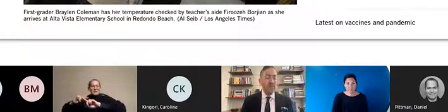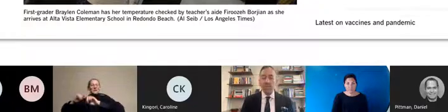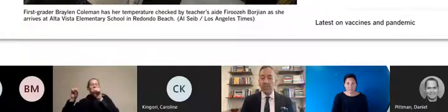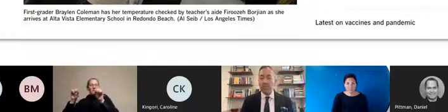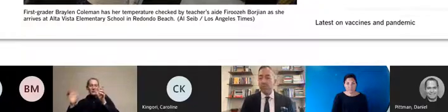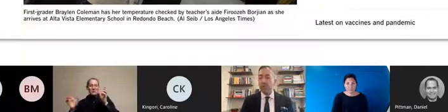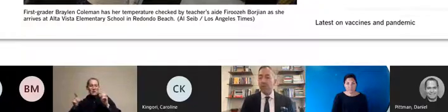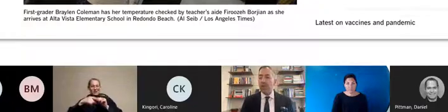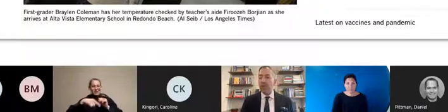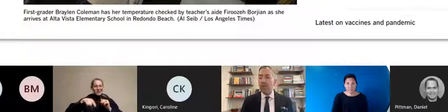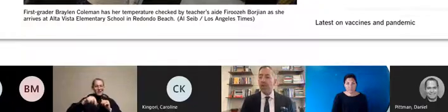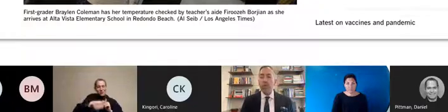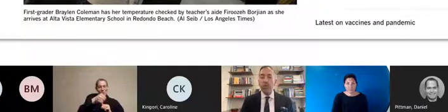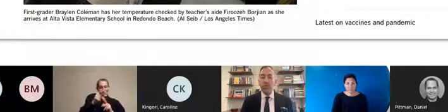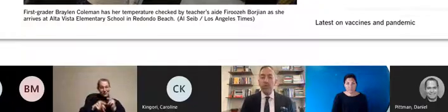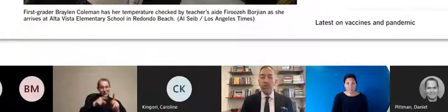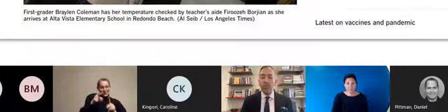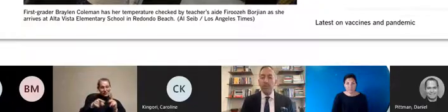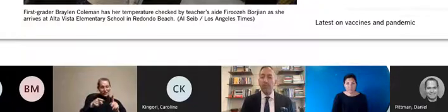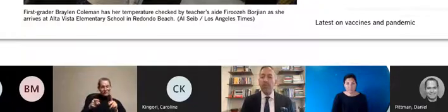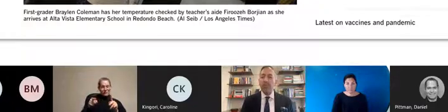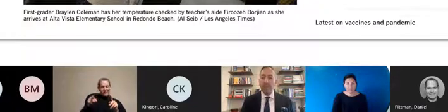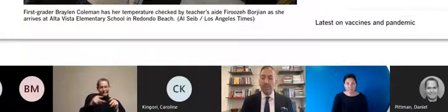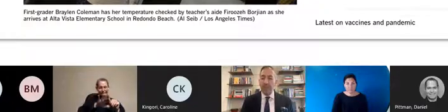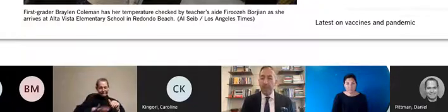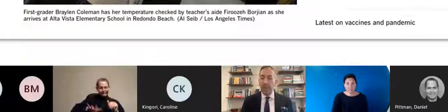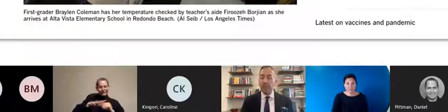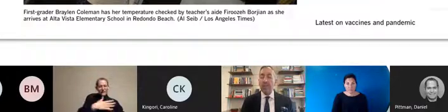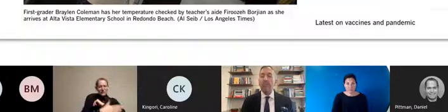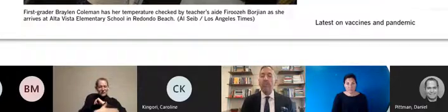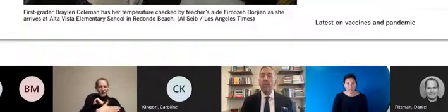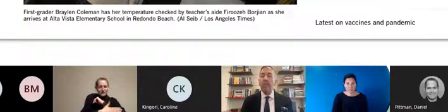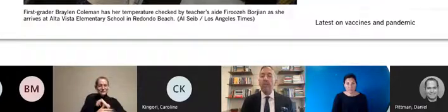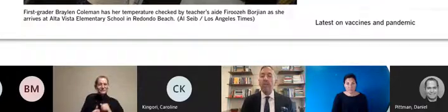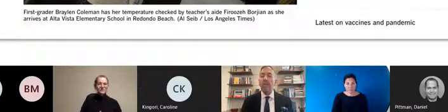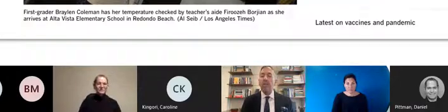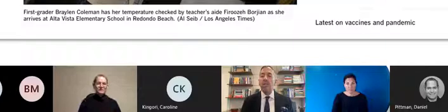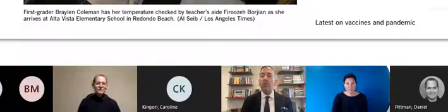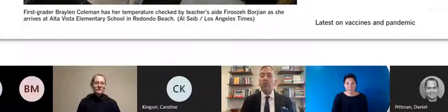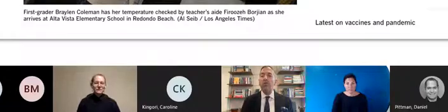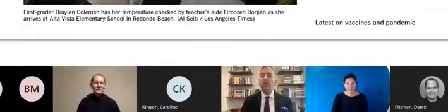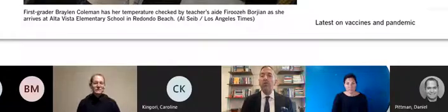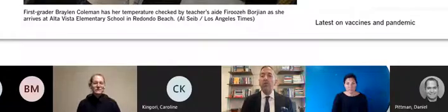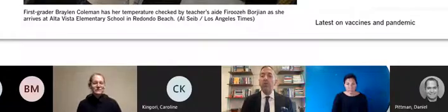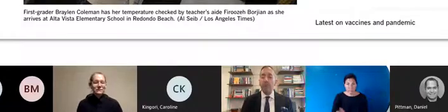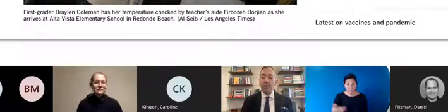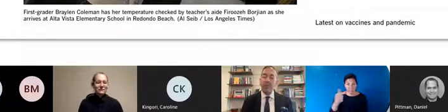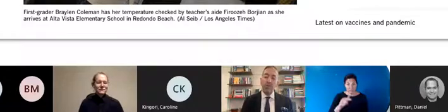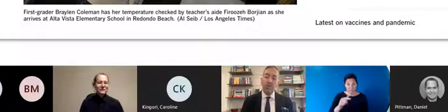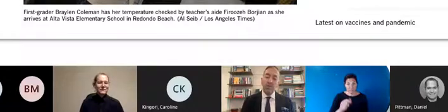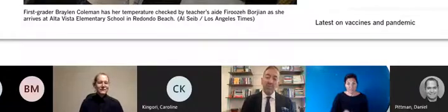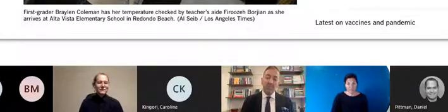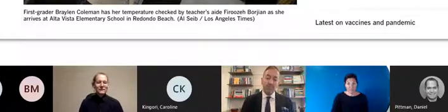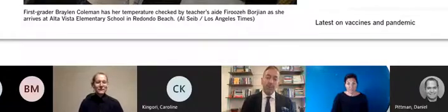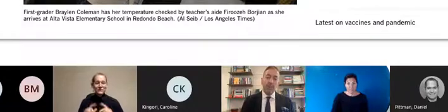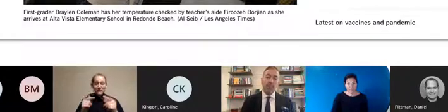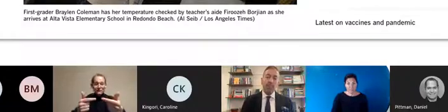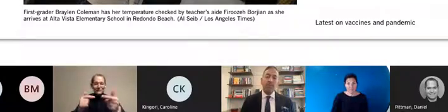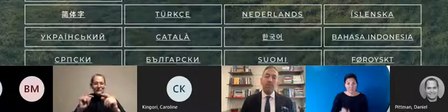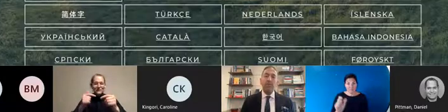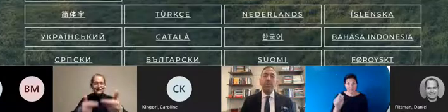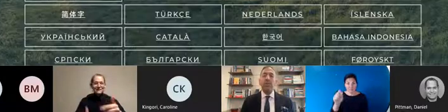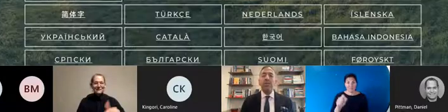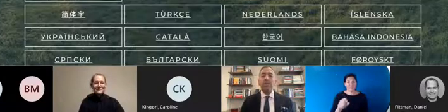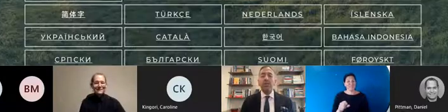failed were the science actually developed a orthodoxy of perspective very quickly and did not allow for a divergence of perspectives. For example,